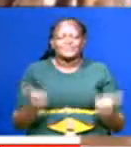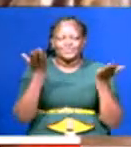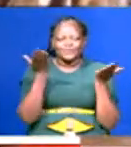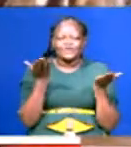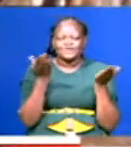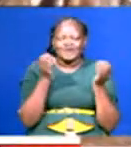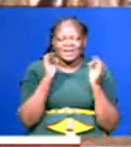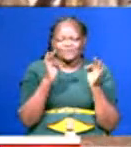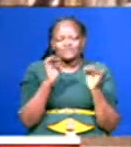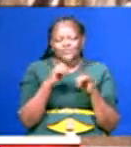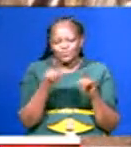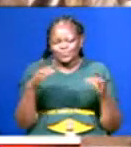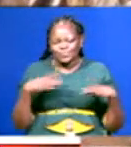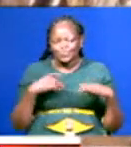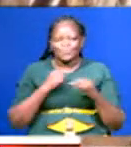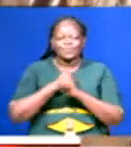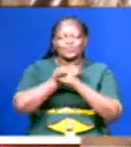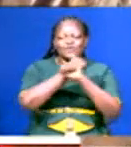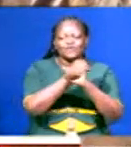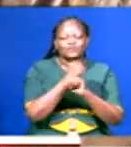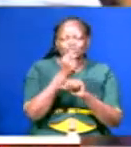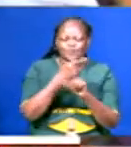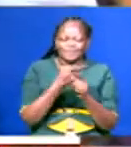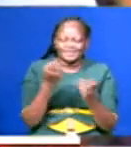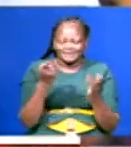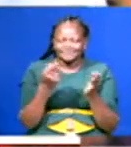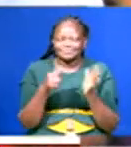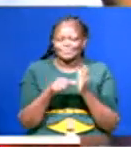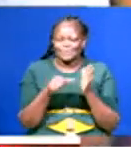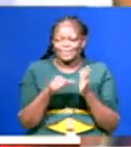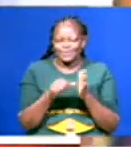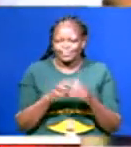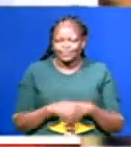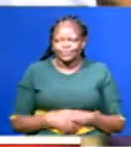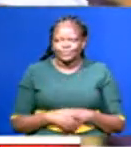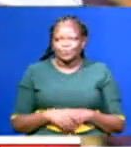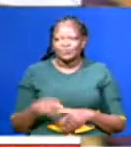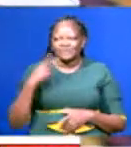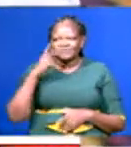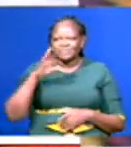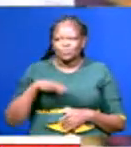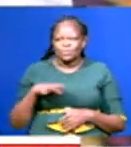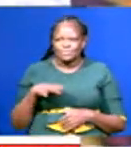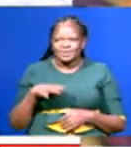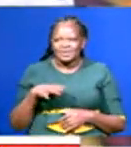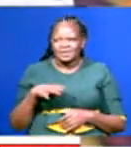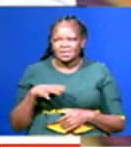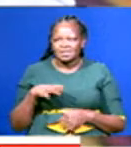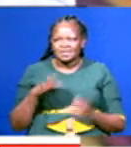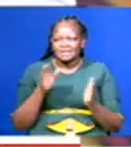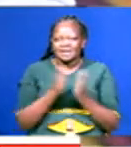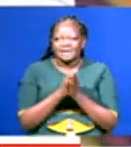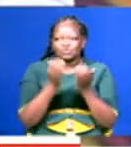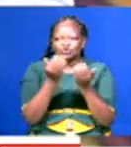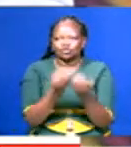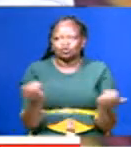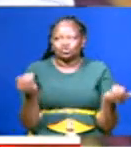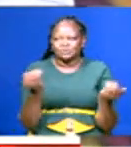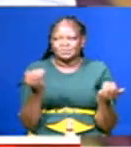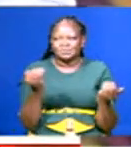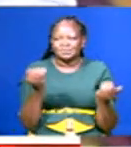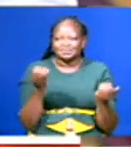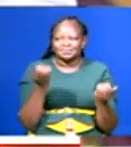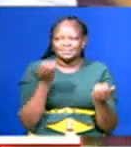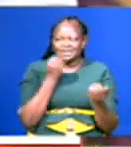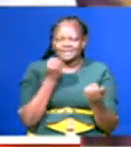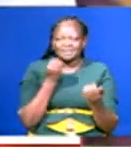to be cushioned from this humanitarian crisis. We have seen women and children eating wild food, something that has not been